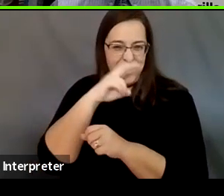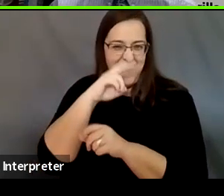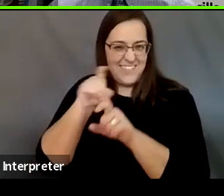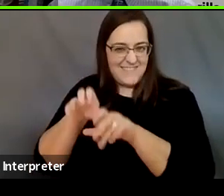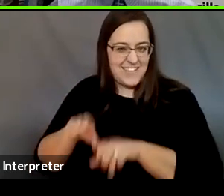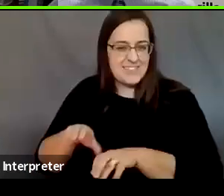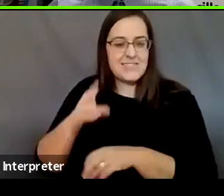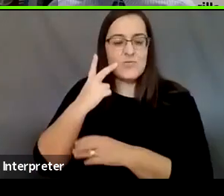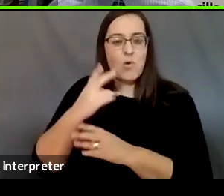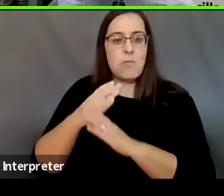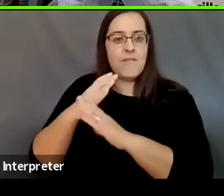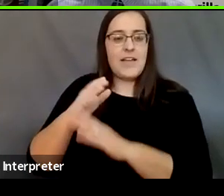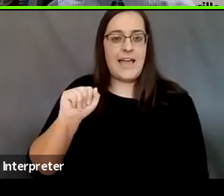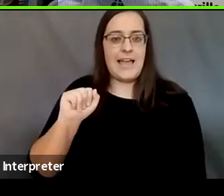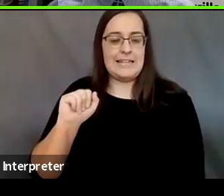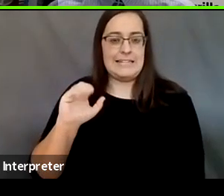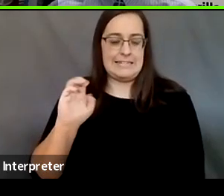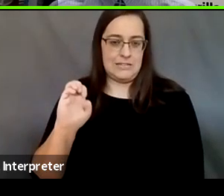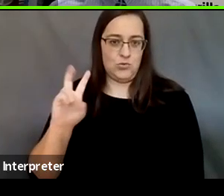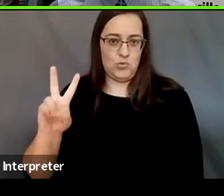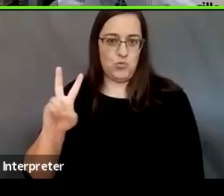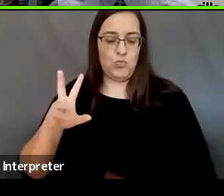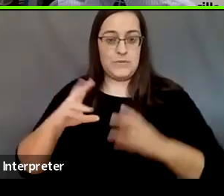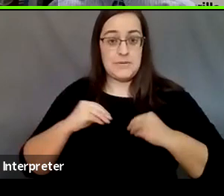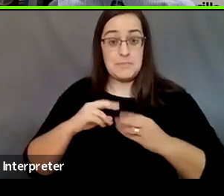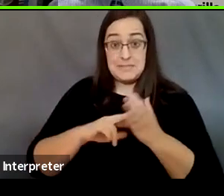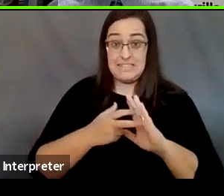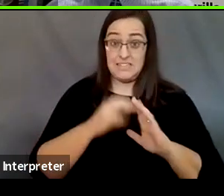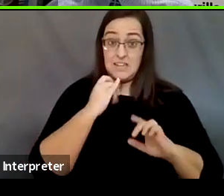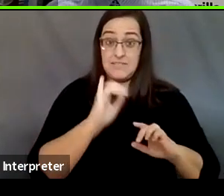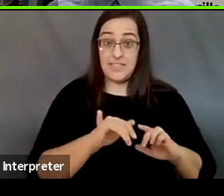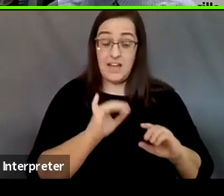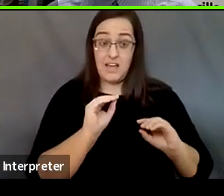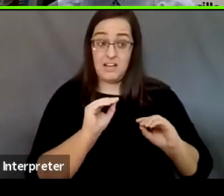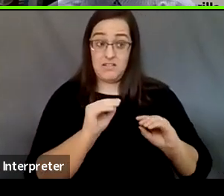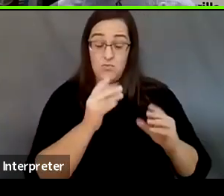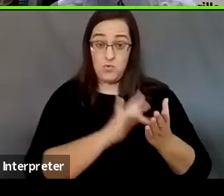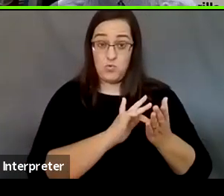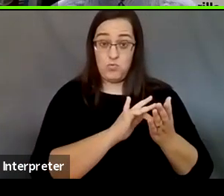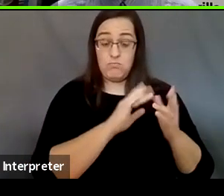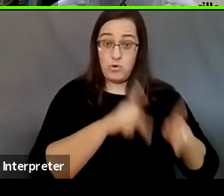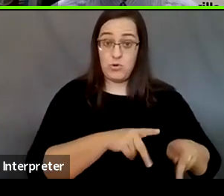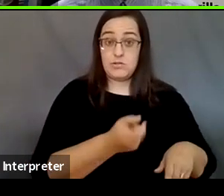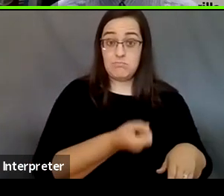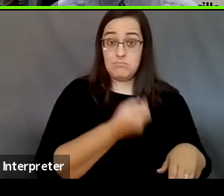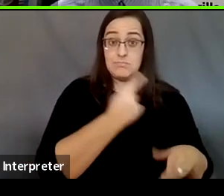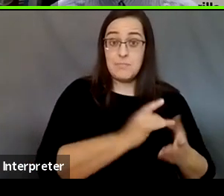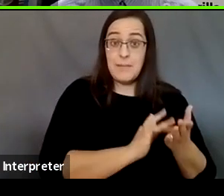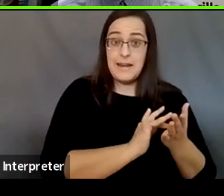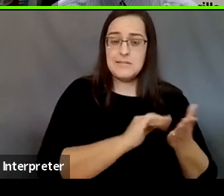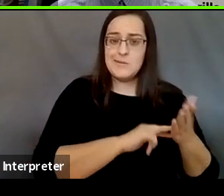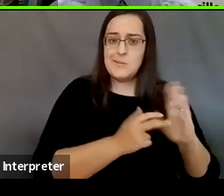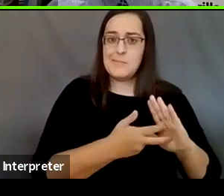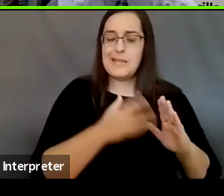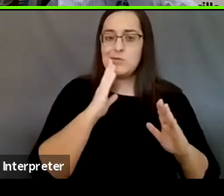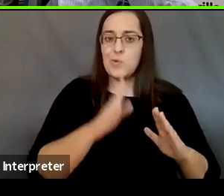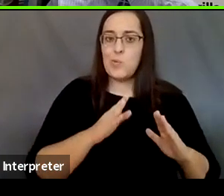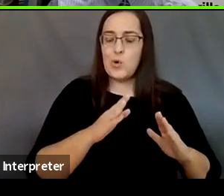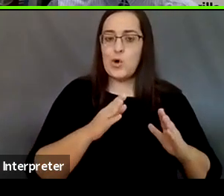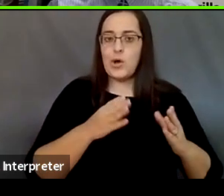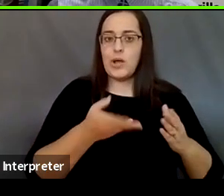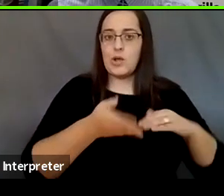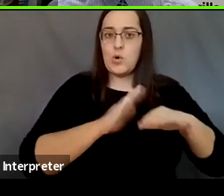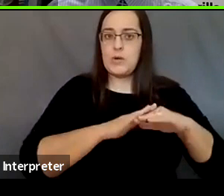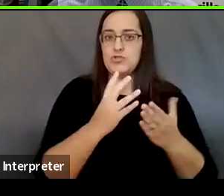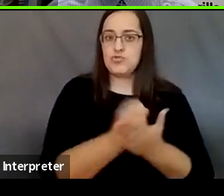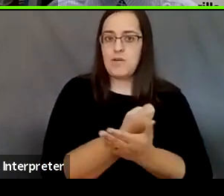question was, if that's true in humans, would that increase the number of portals or entryways for this virus into our bodies? But the more